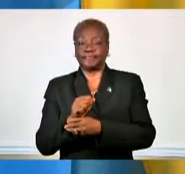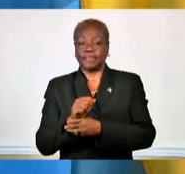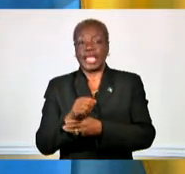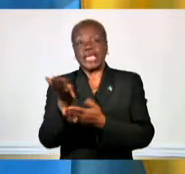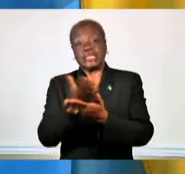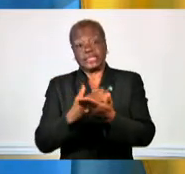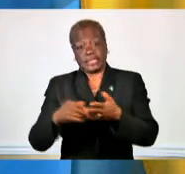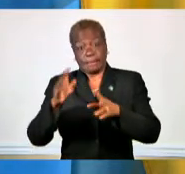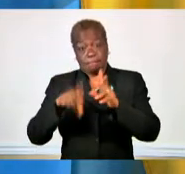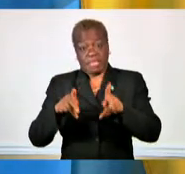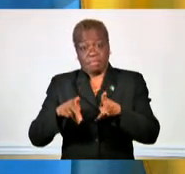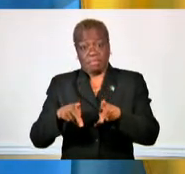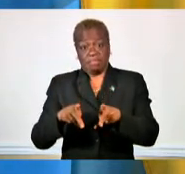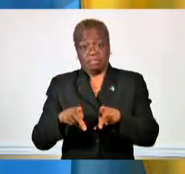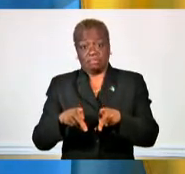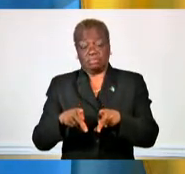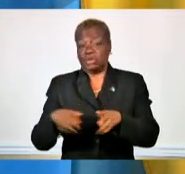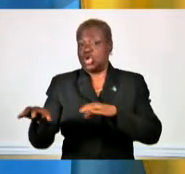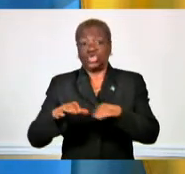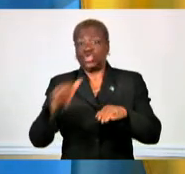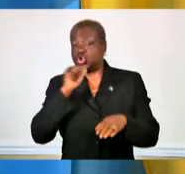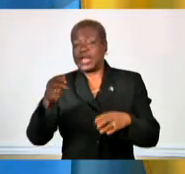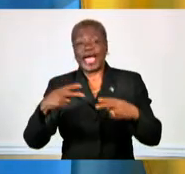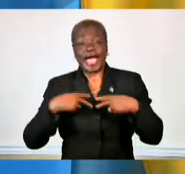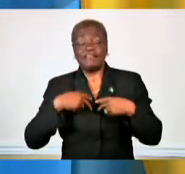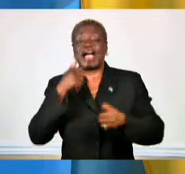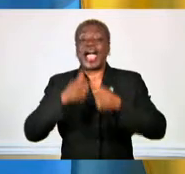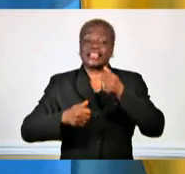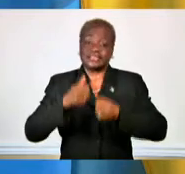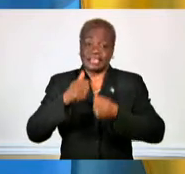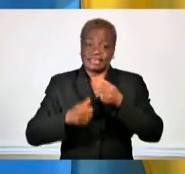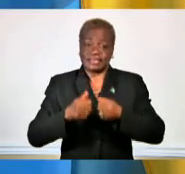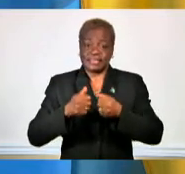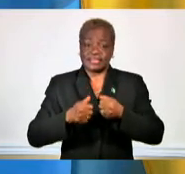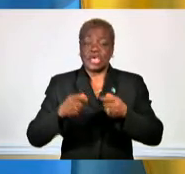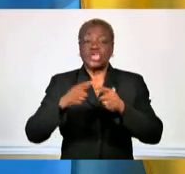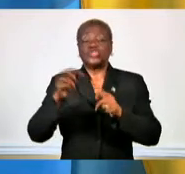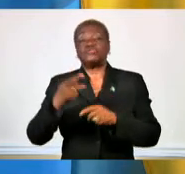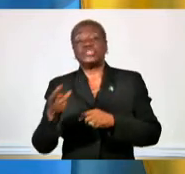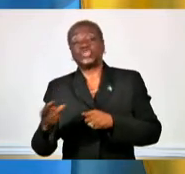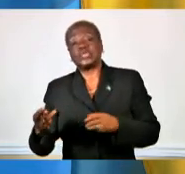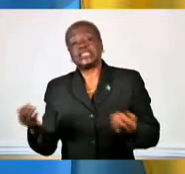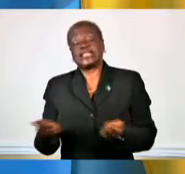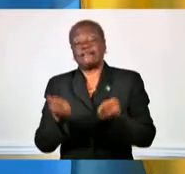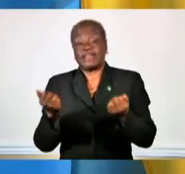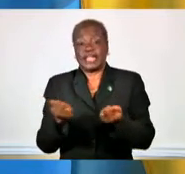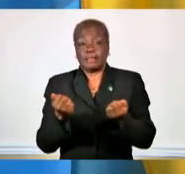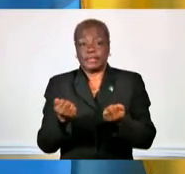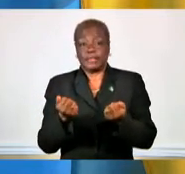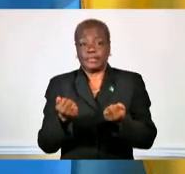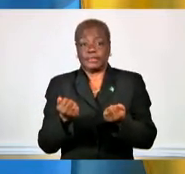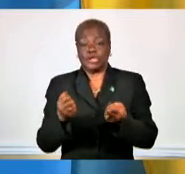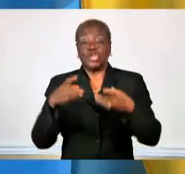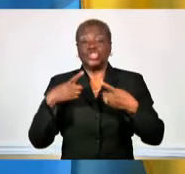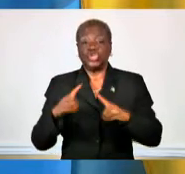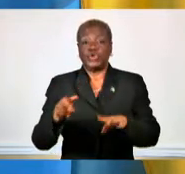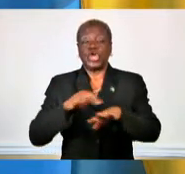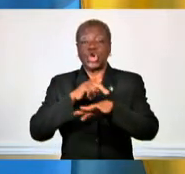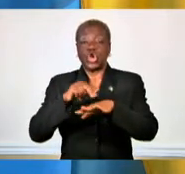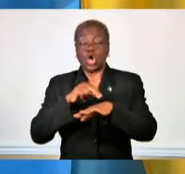Some residents do not have access to the resources available during